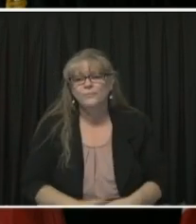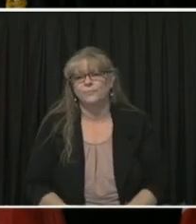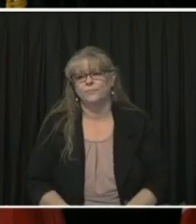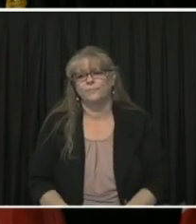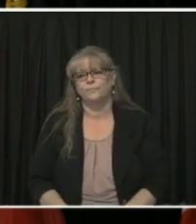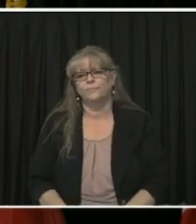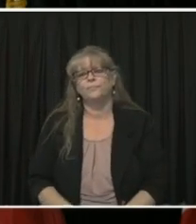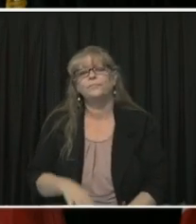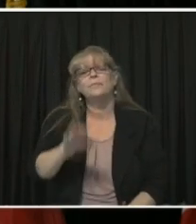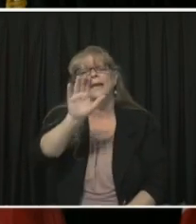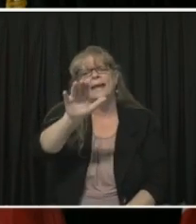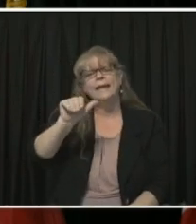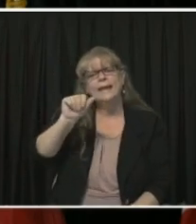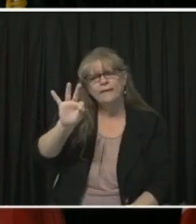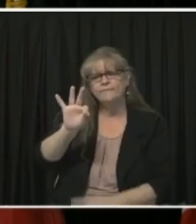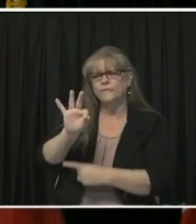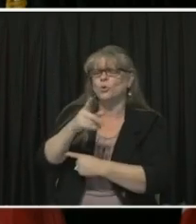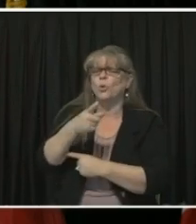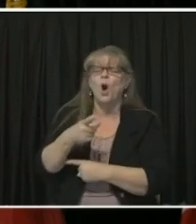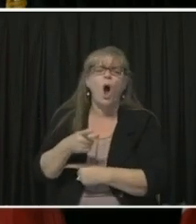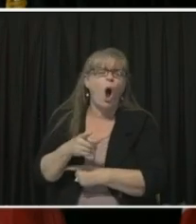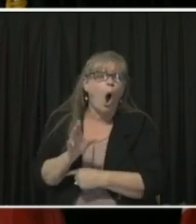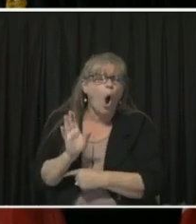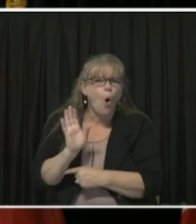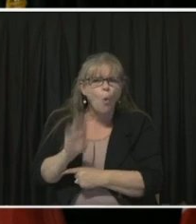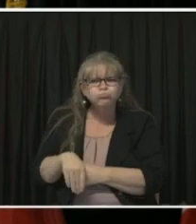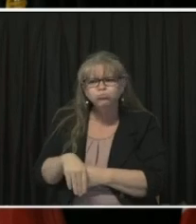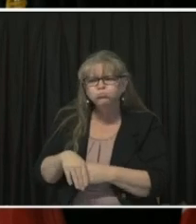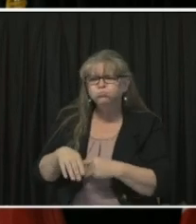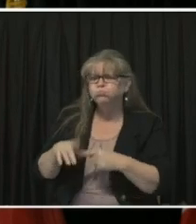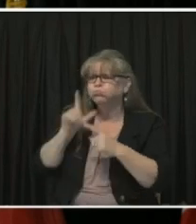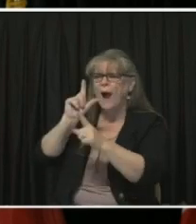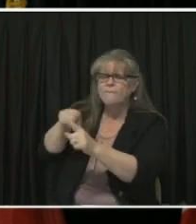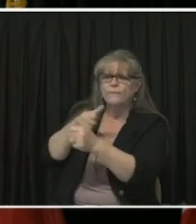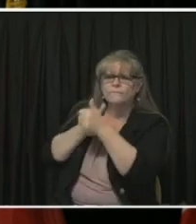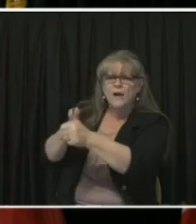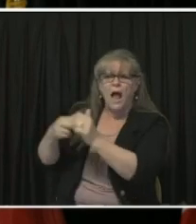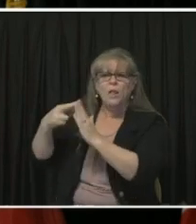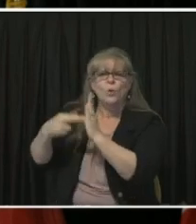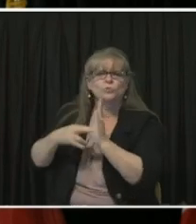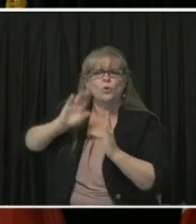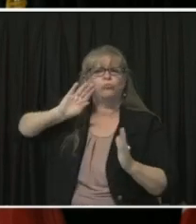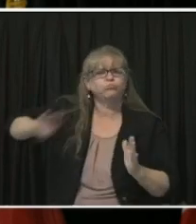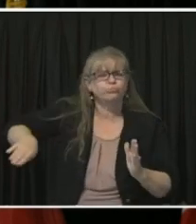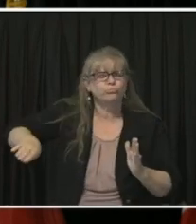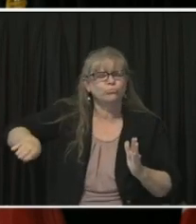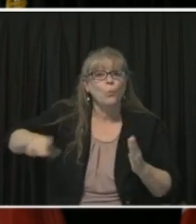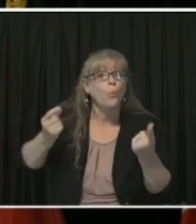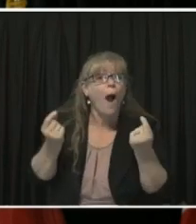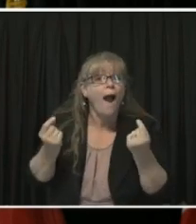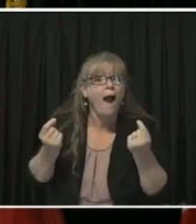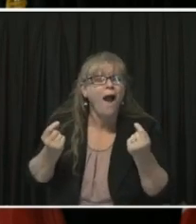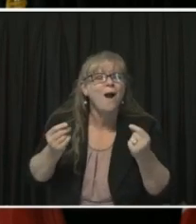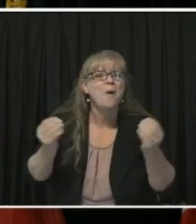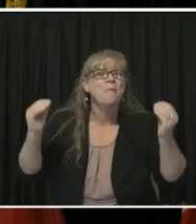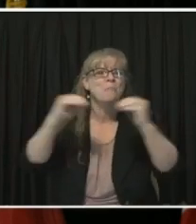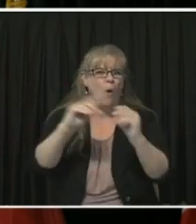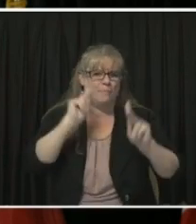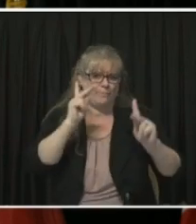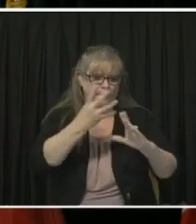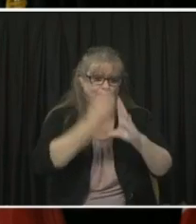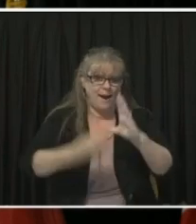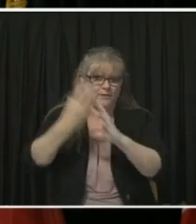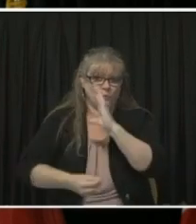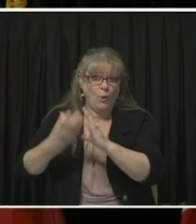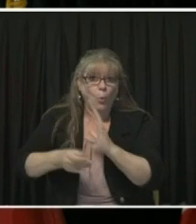off, you know, it means more unnecessary deaths of our friends and our loved ones, might even be